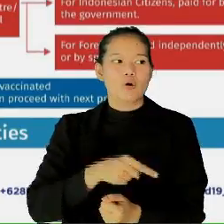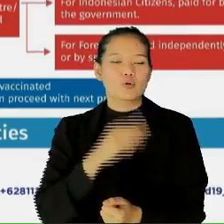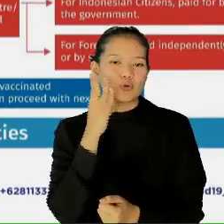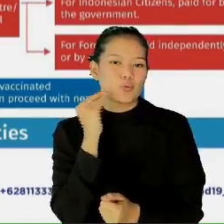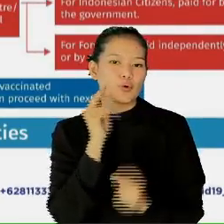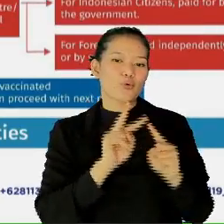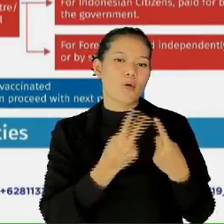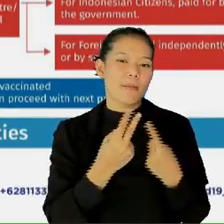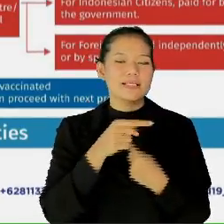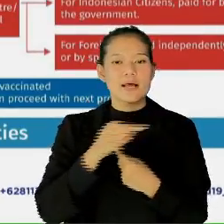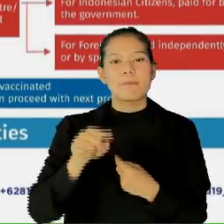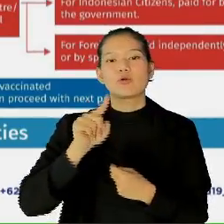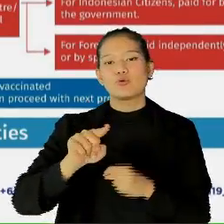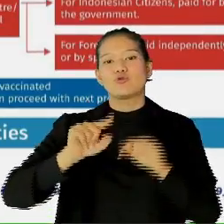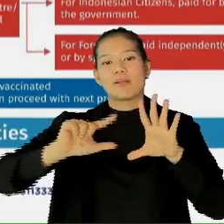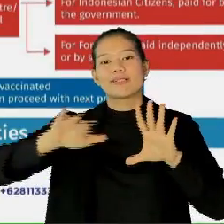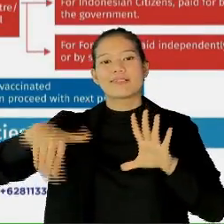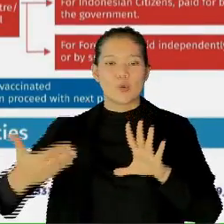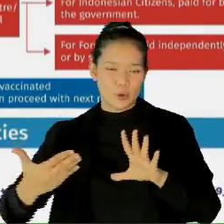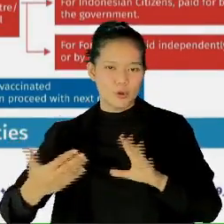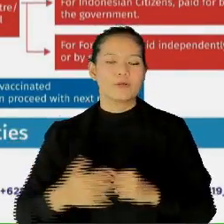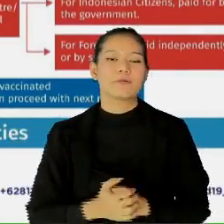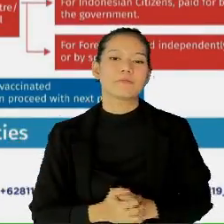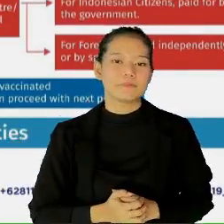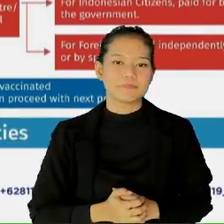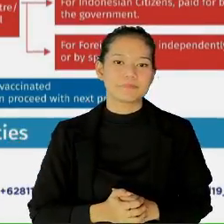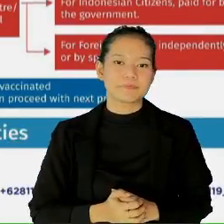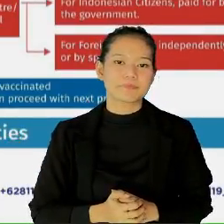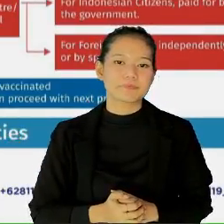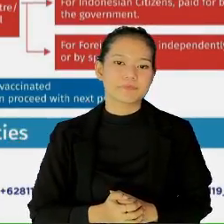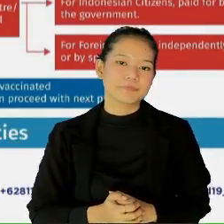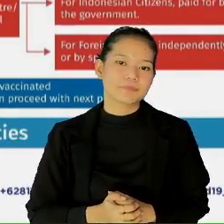are already available and permitted in Indonesia.